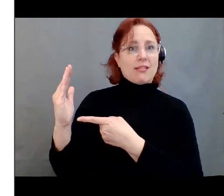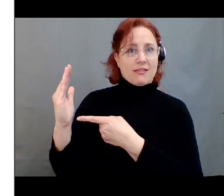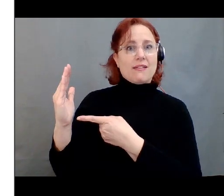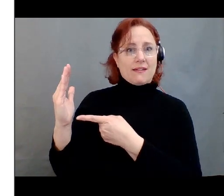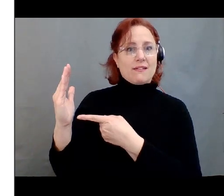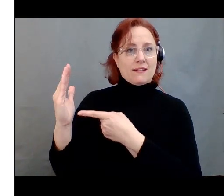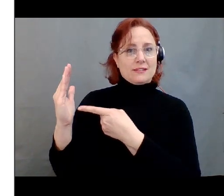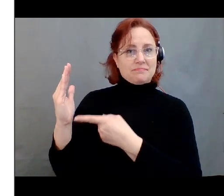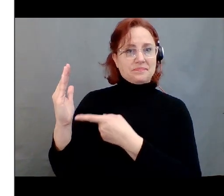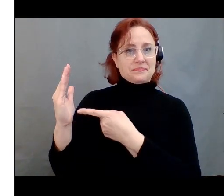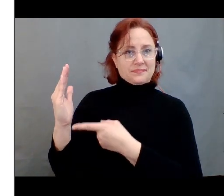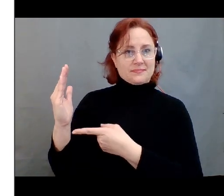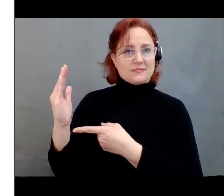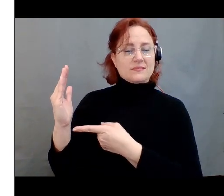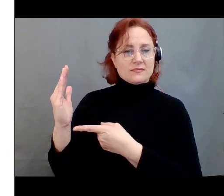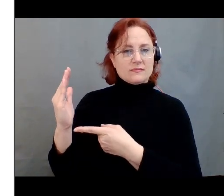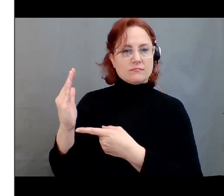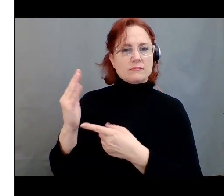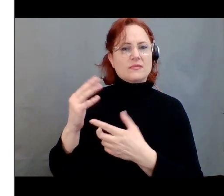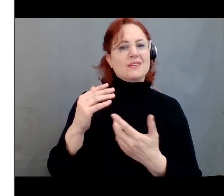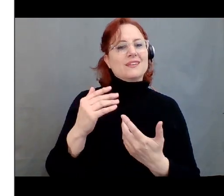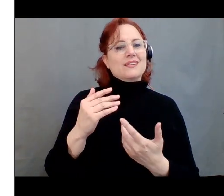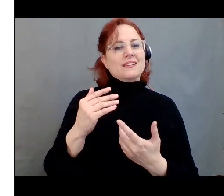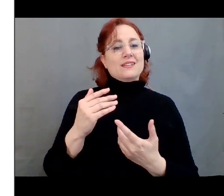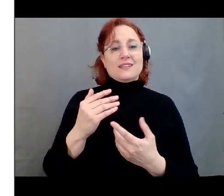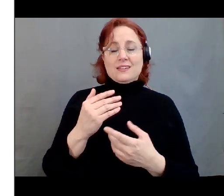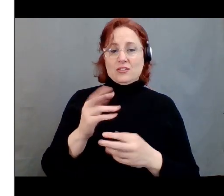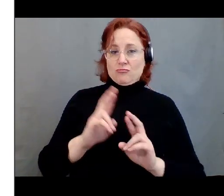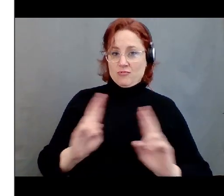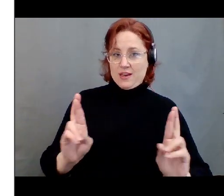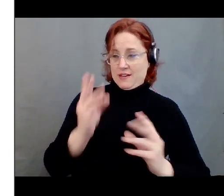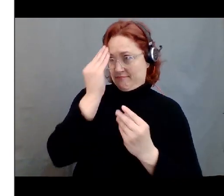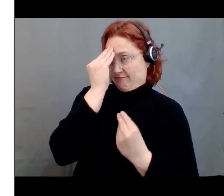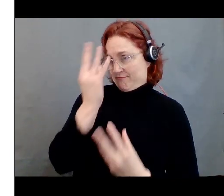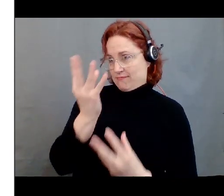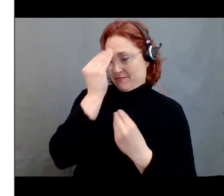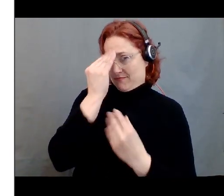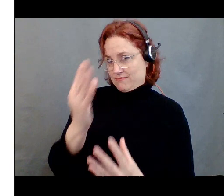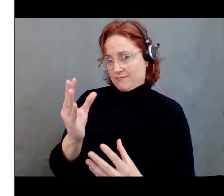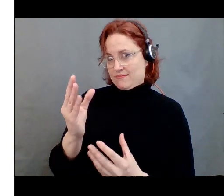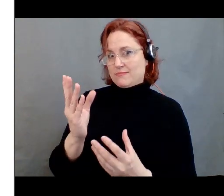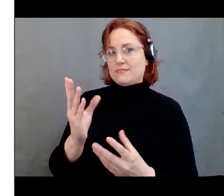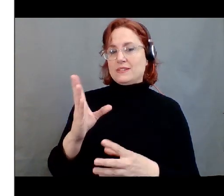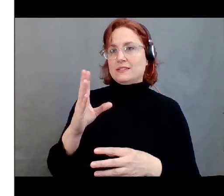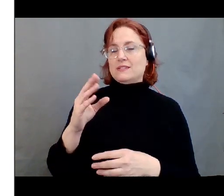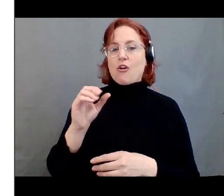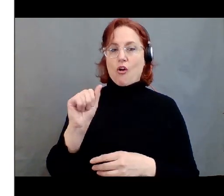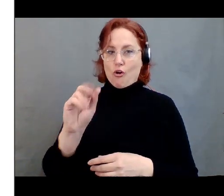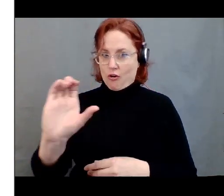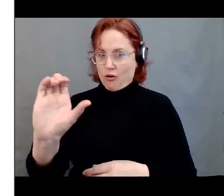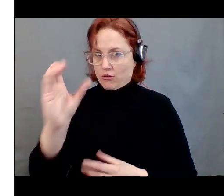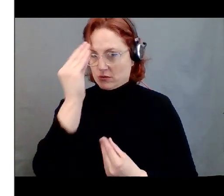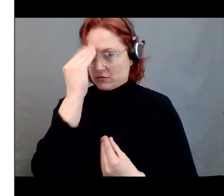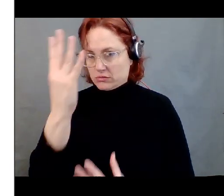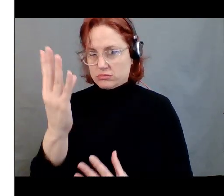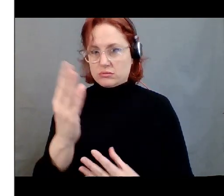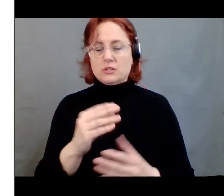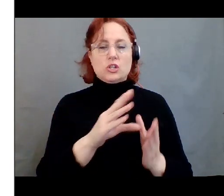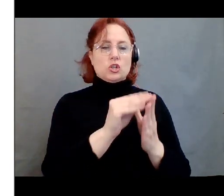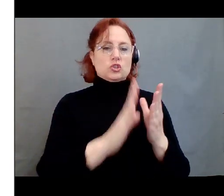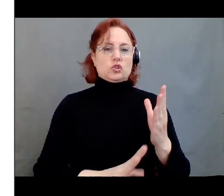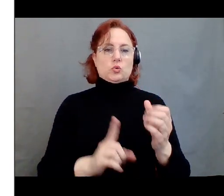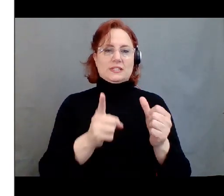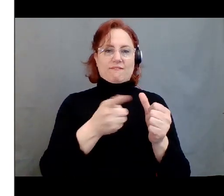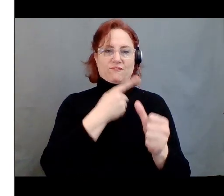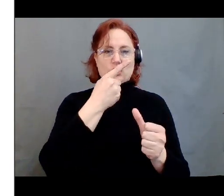archelp@uwm.edu. We will need the following information to make the change: the first and last name of the student, your first and last